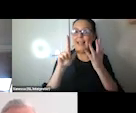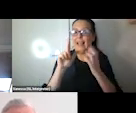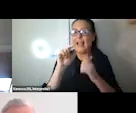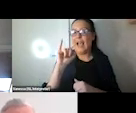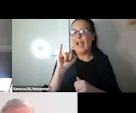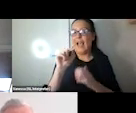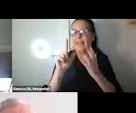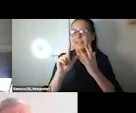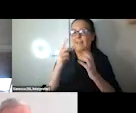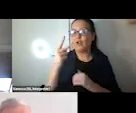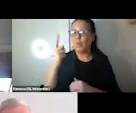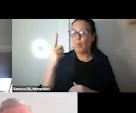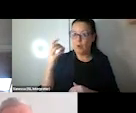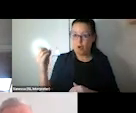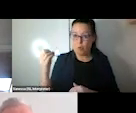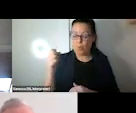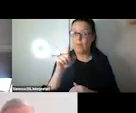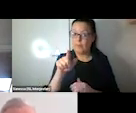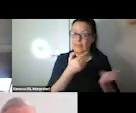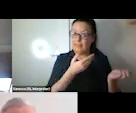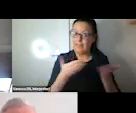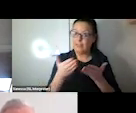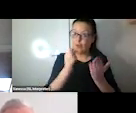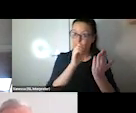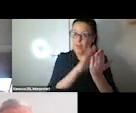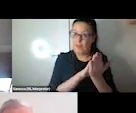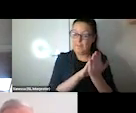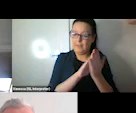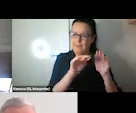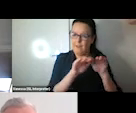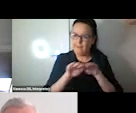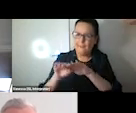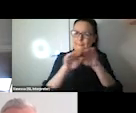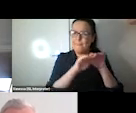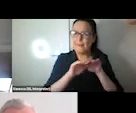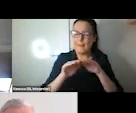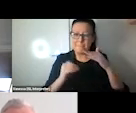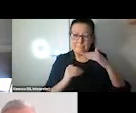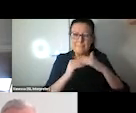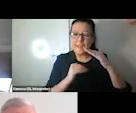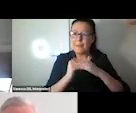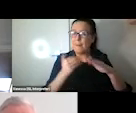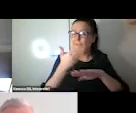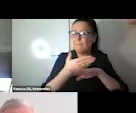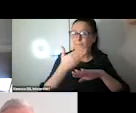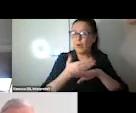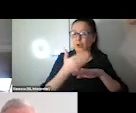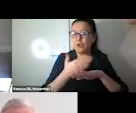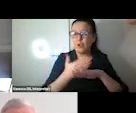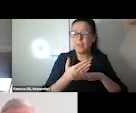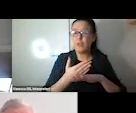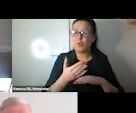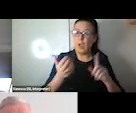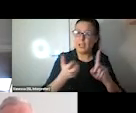it. And this introduces common minimum functional requirements and recommendations to achieve an accessible and usable